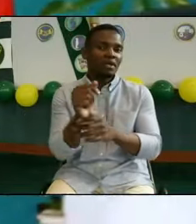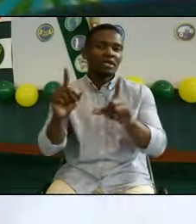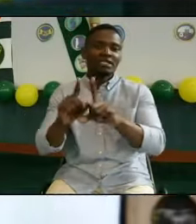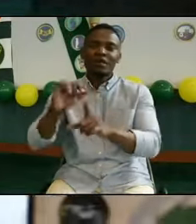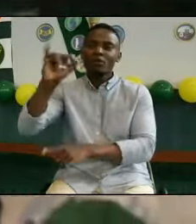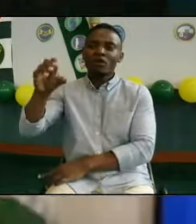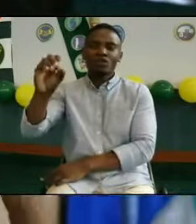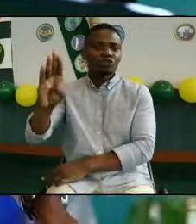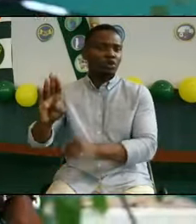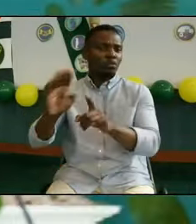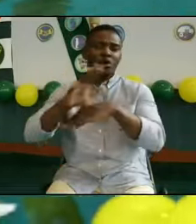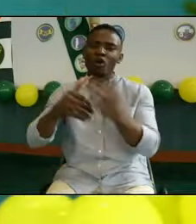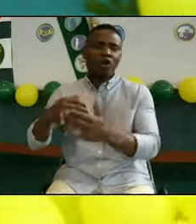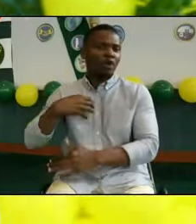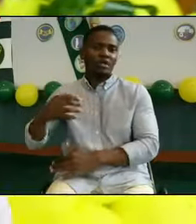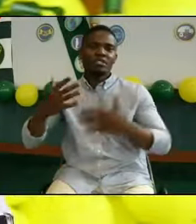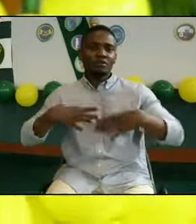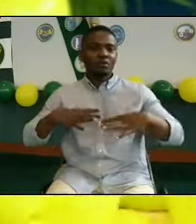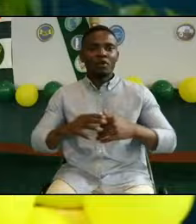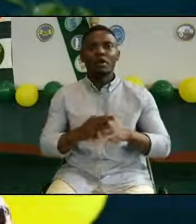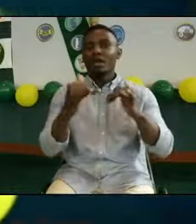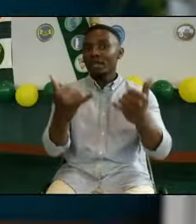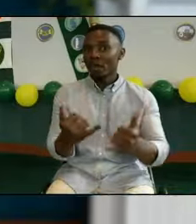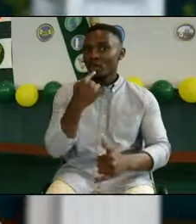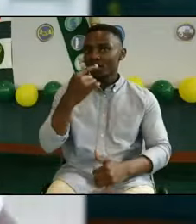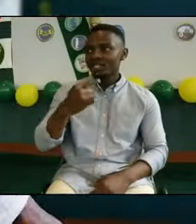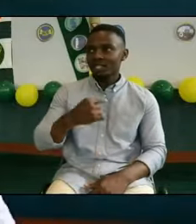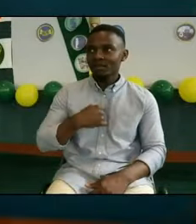Nabal. They were all rich people. Now mention to me, apart from